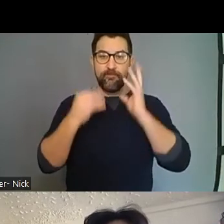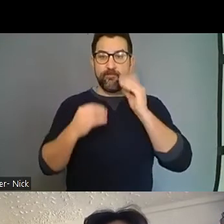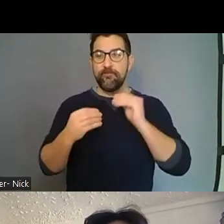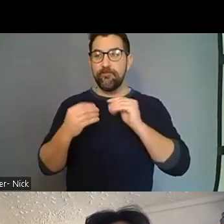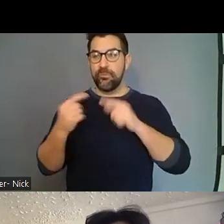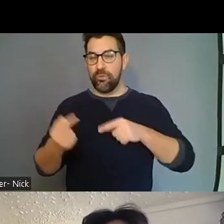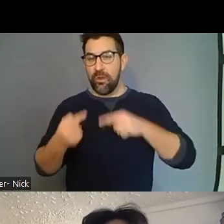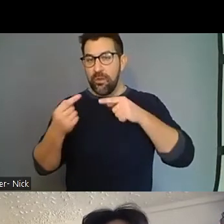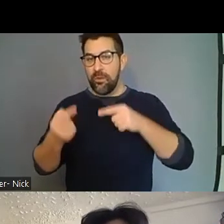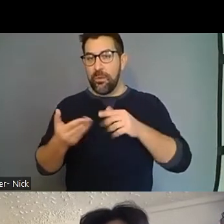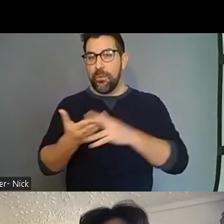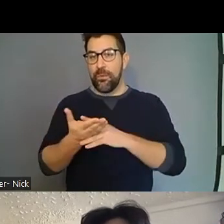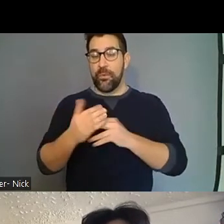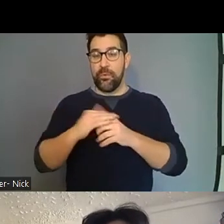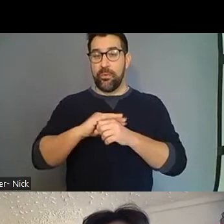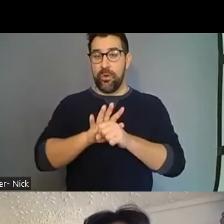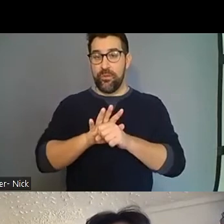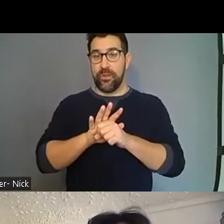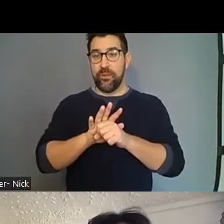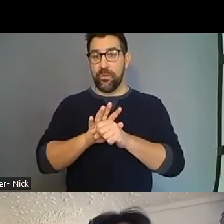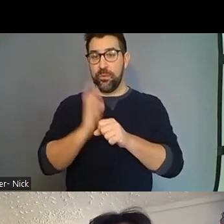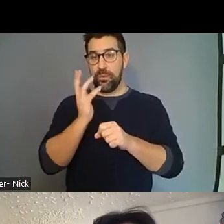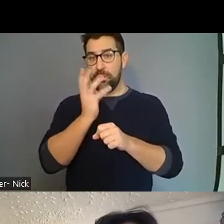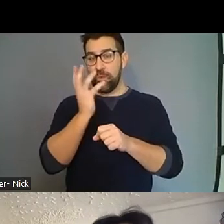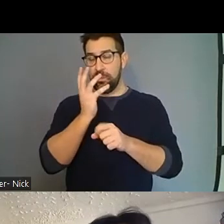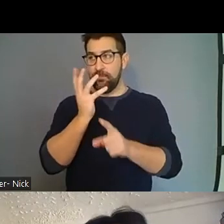this COVID situation unites us,